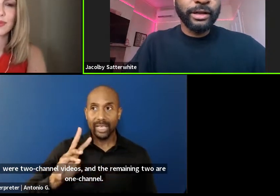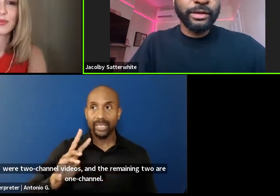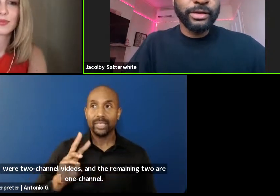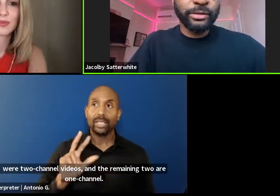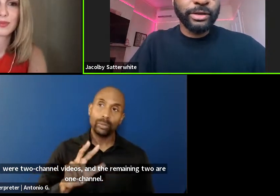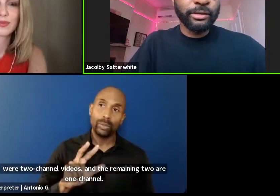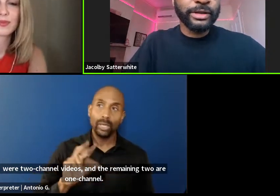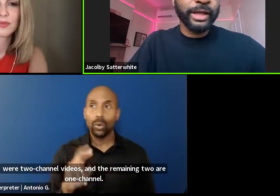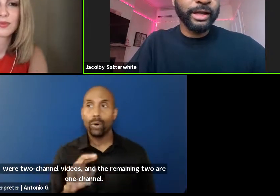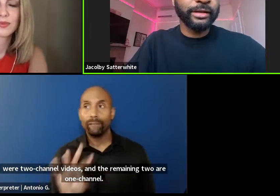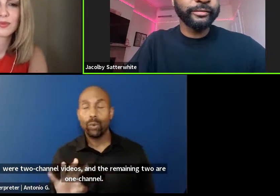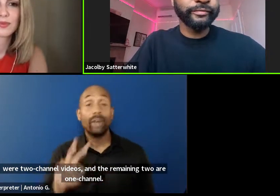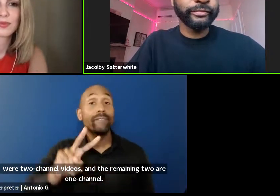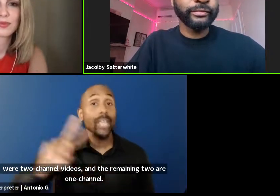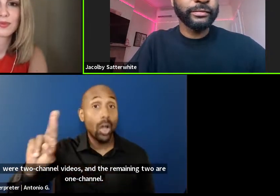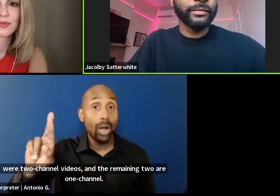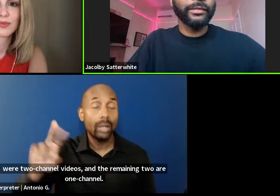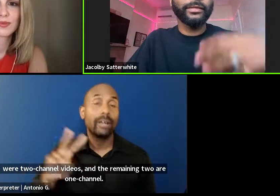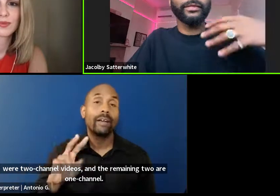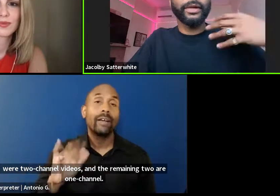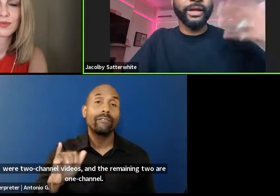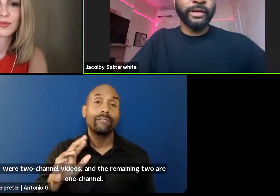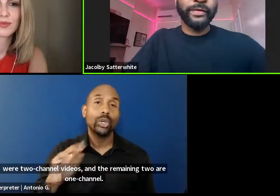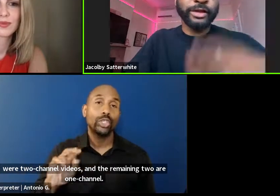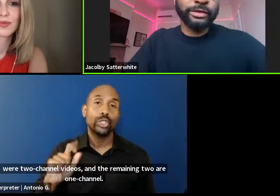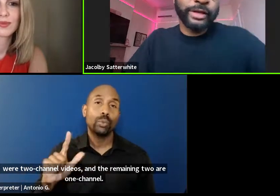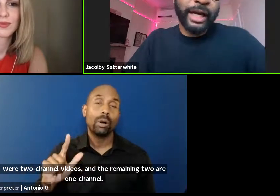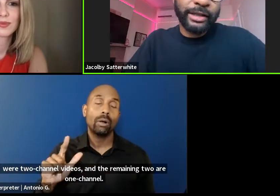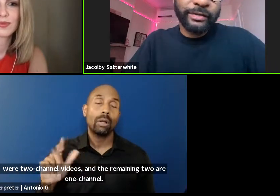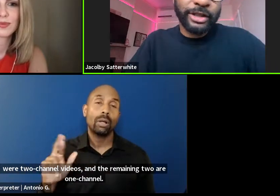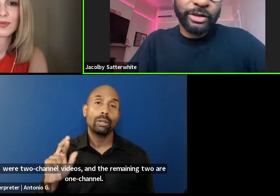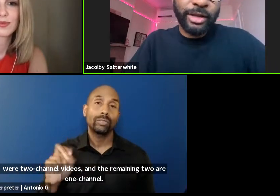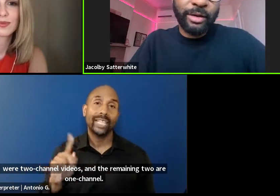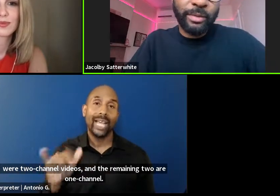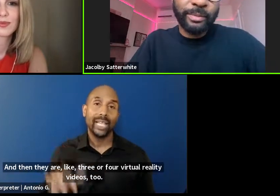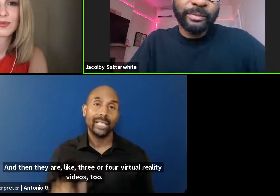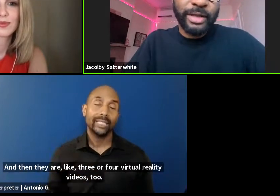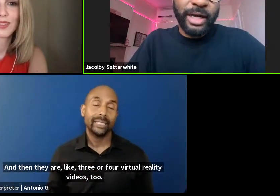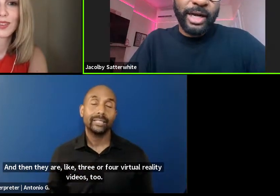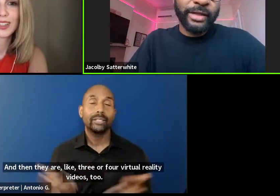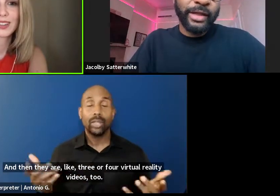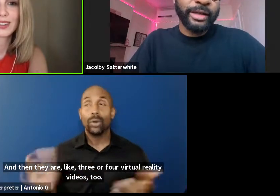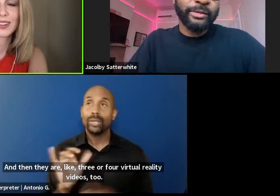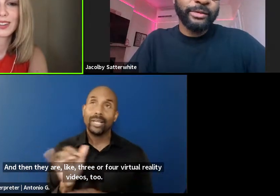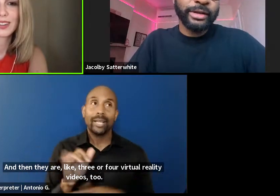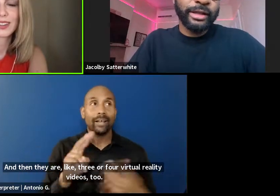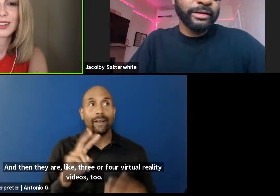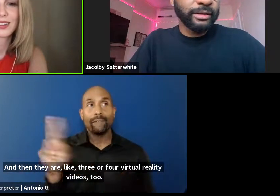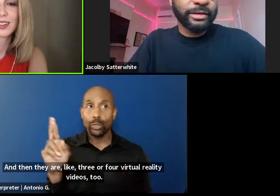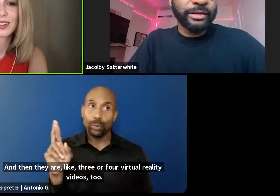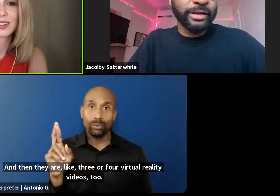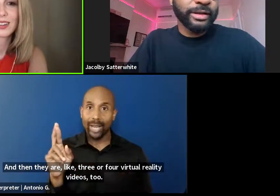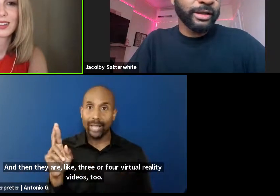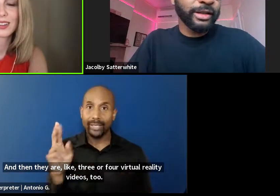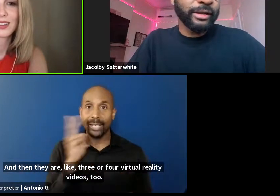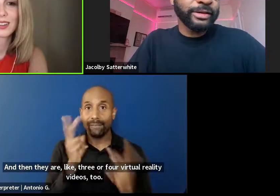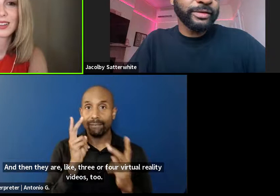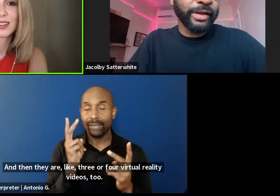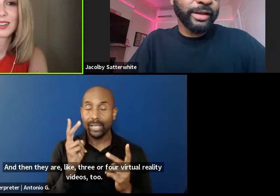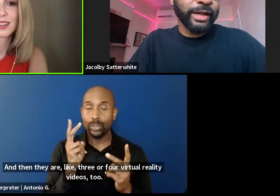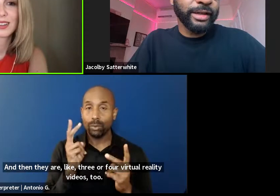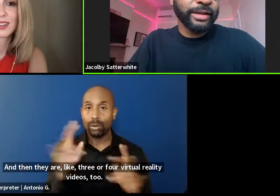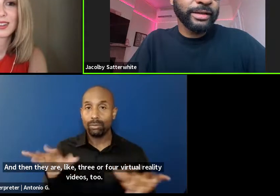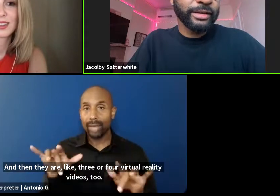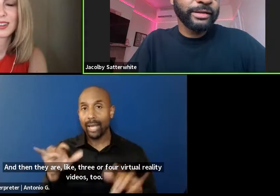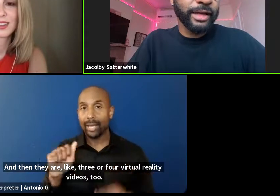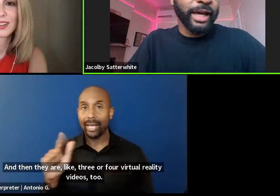videos too. So it's like a virtual reality visual album. Right. That it was instantly, you know, it was